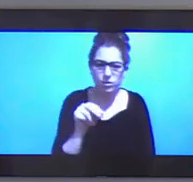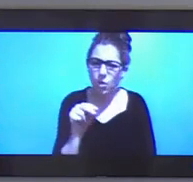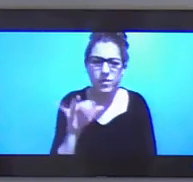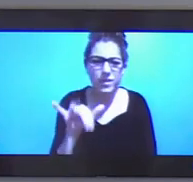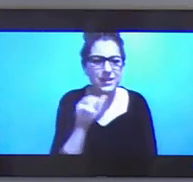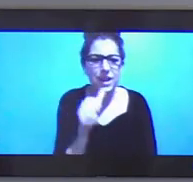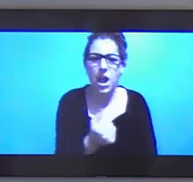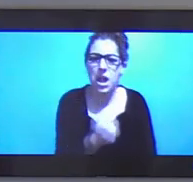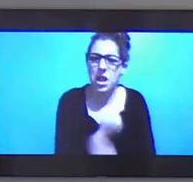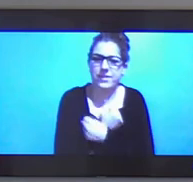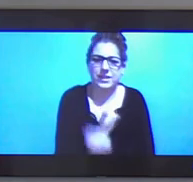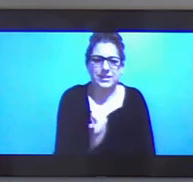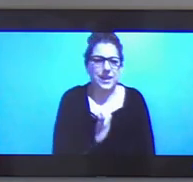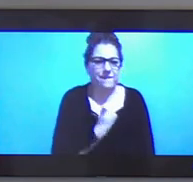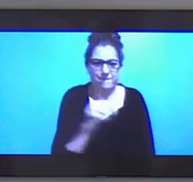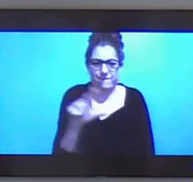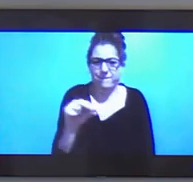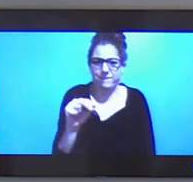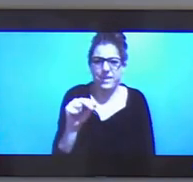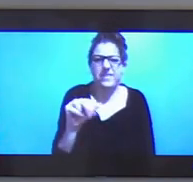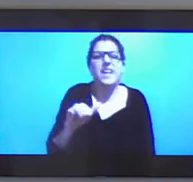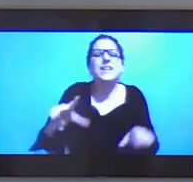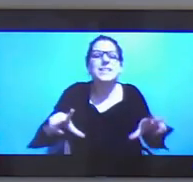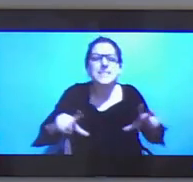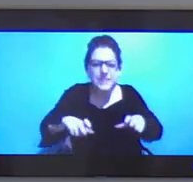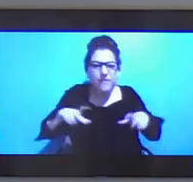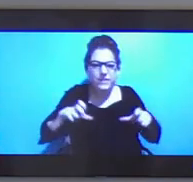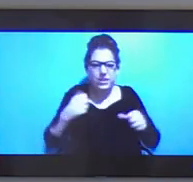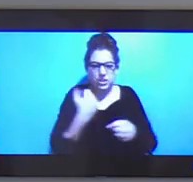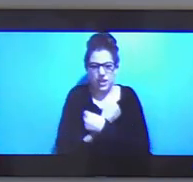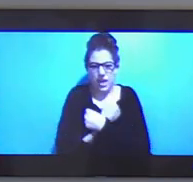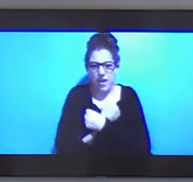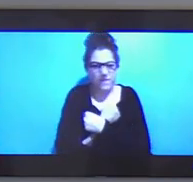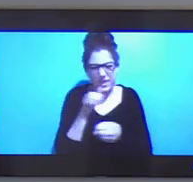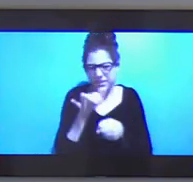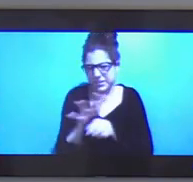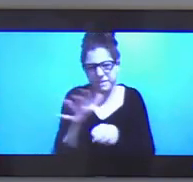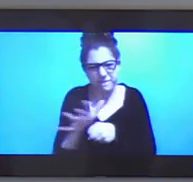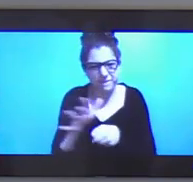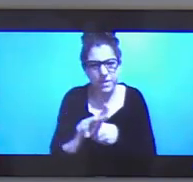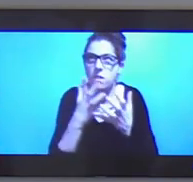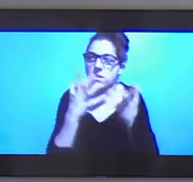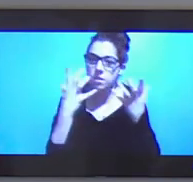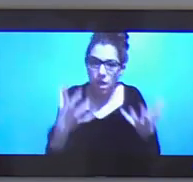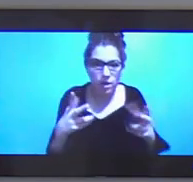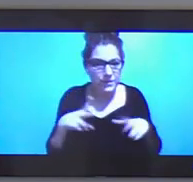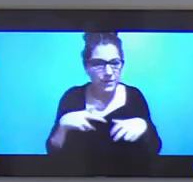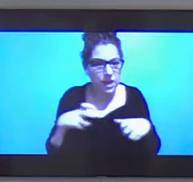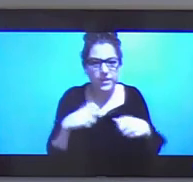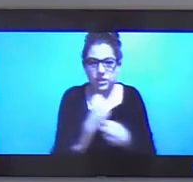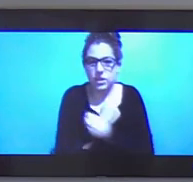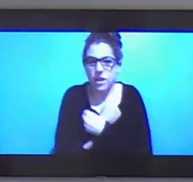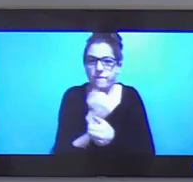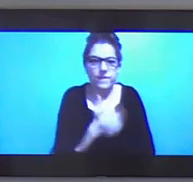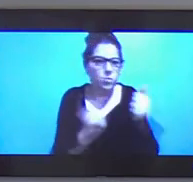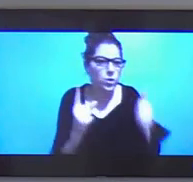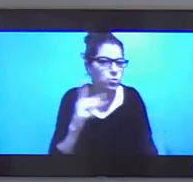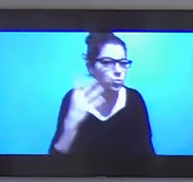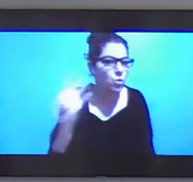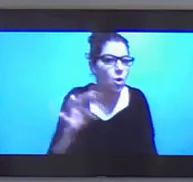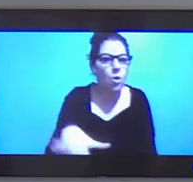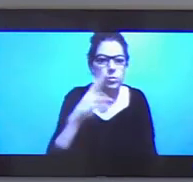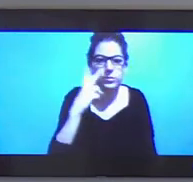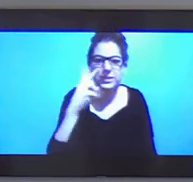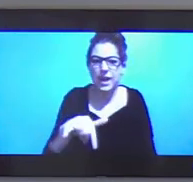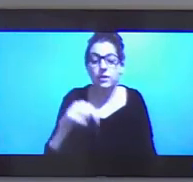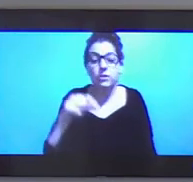is about. That's selfish love. We got enough of that, don't we? A lot of selfish love everywhere you go. No, this kind of